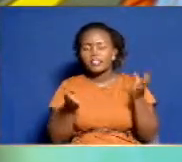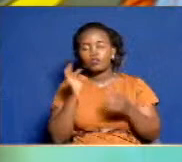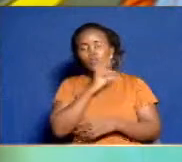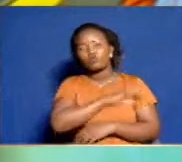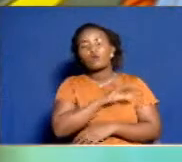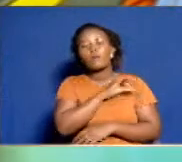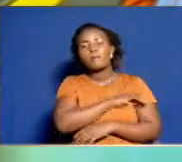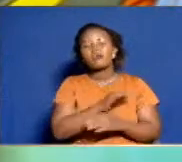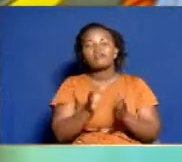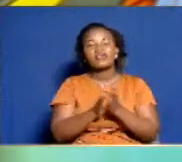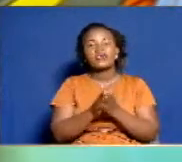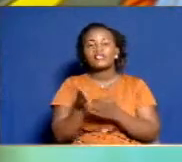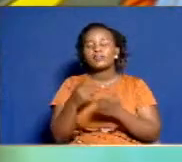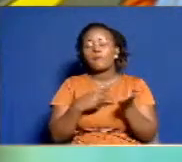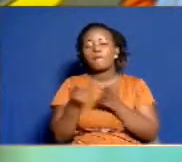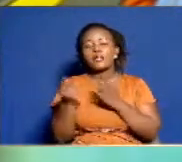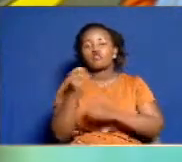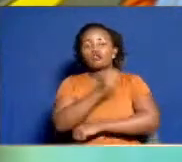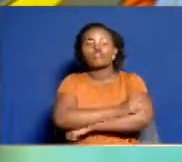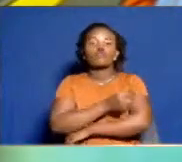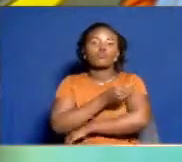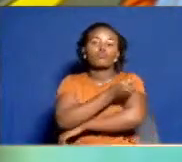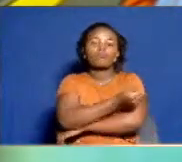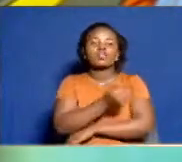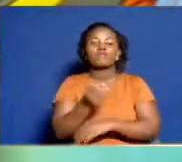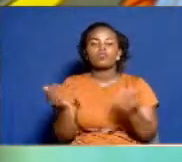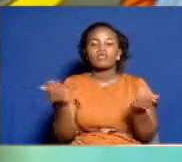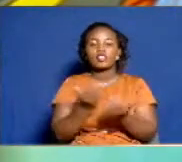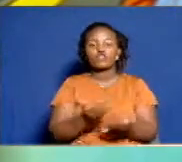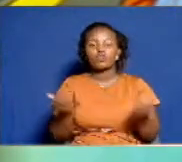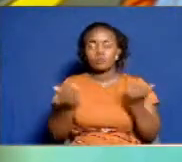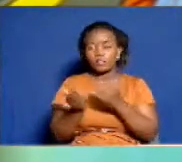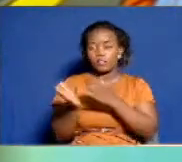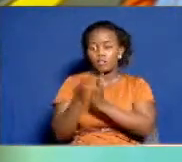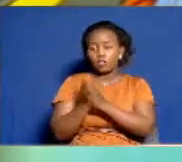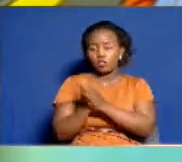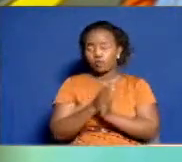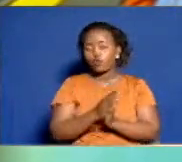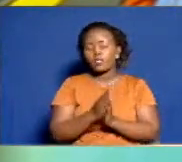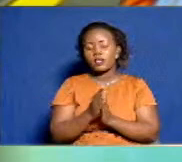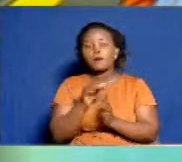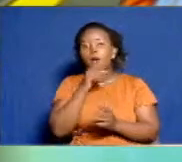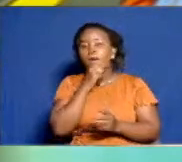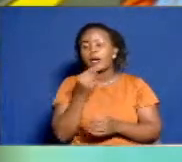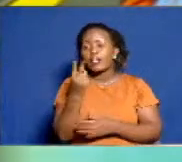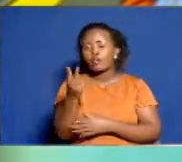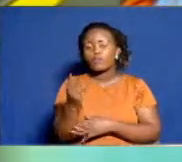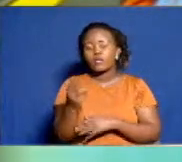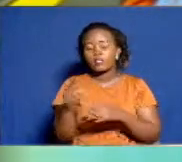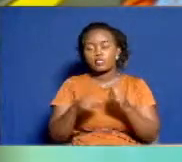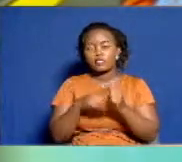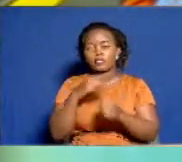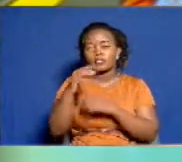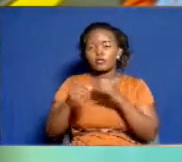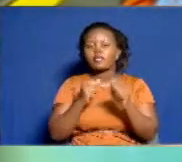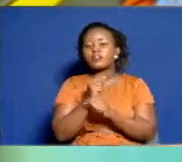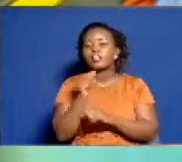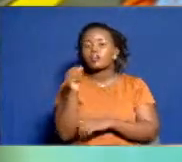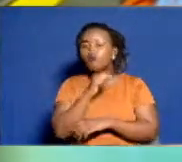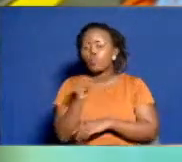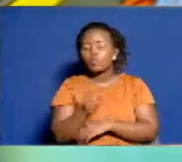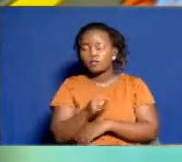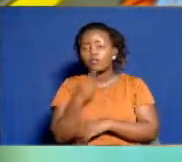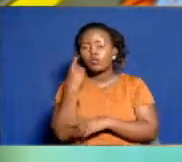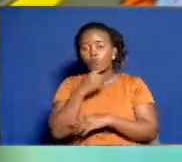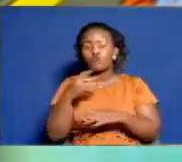for other bills such as school fees for their children. We bring you the story of a 26-year-old father of one who is among youths in the